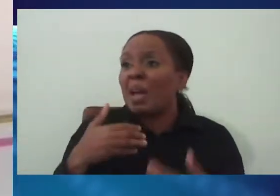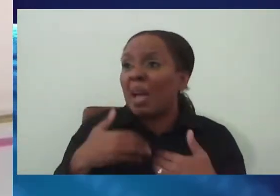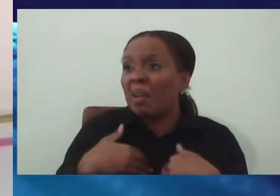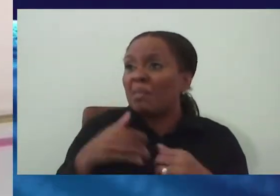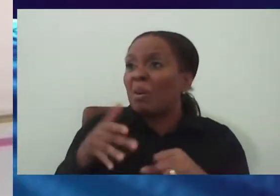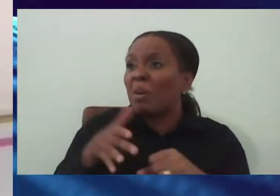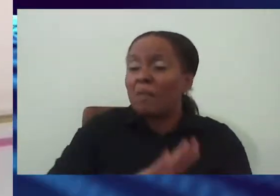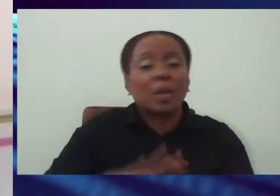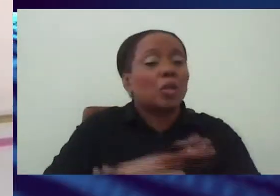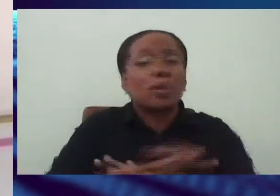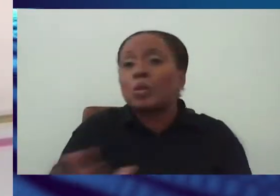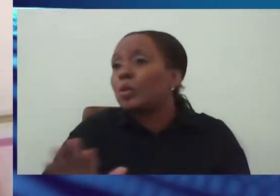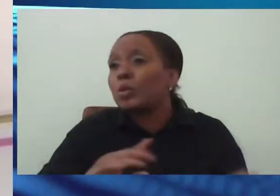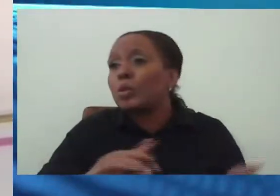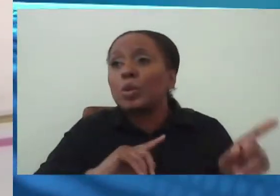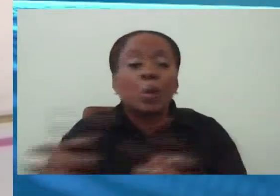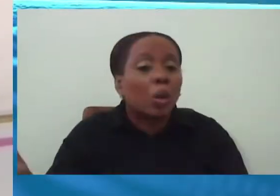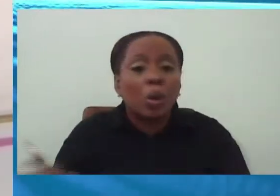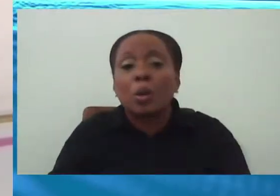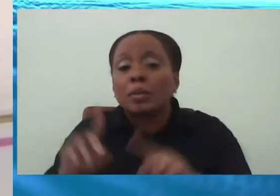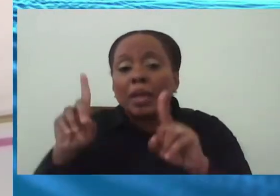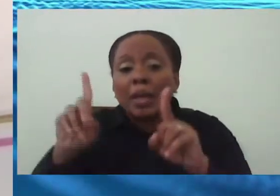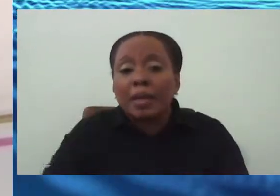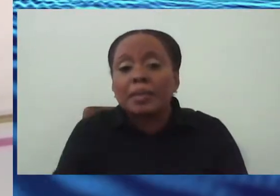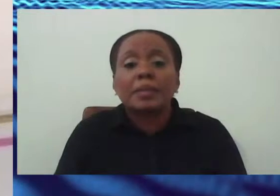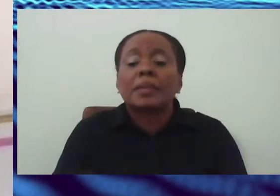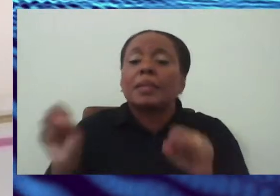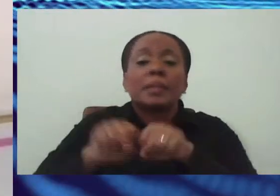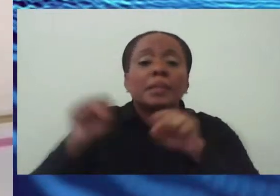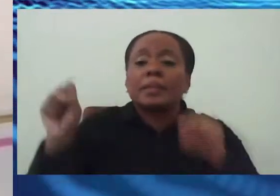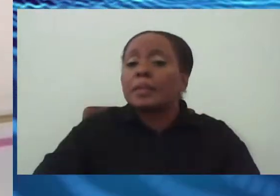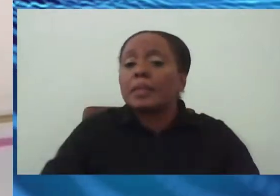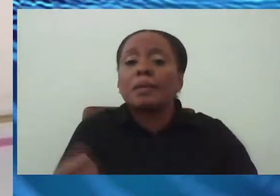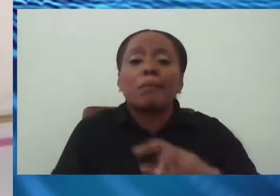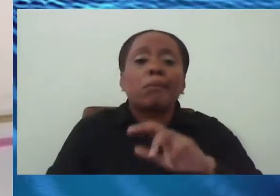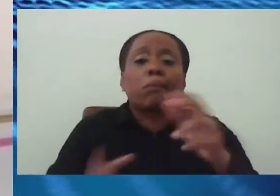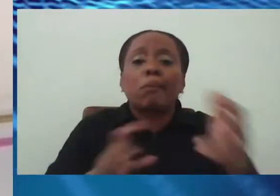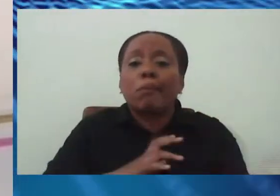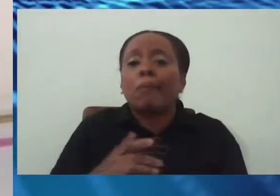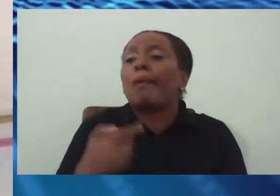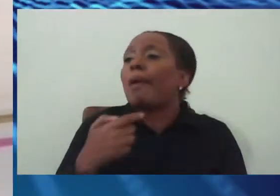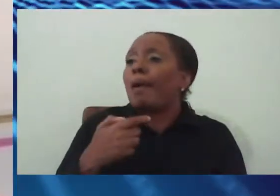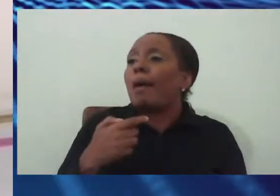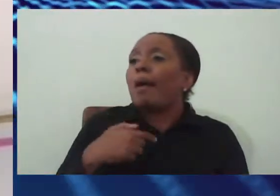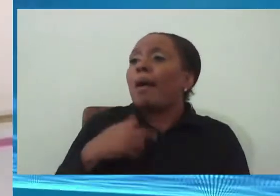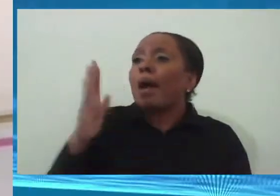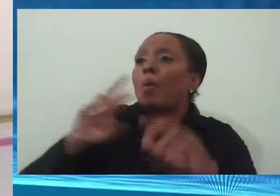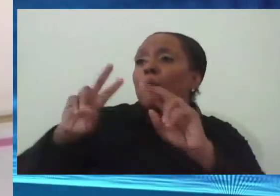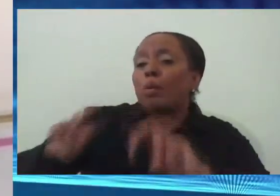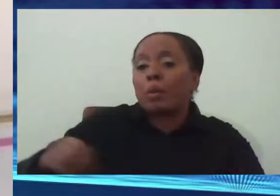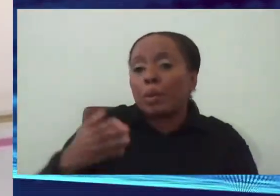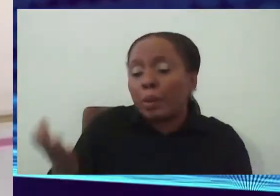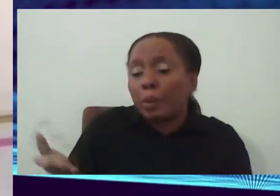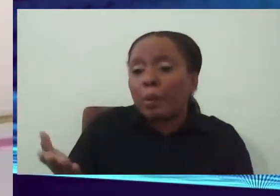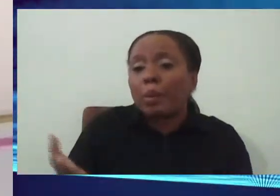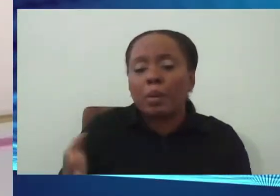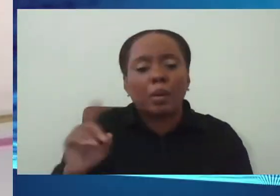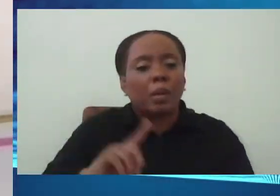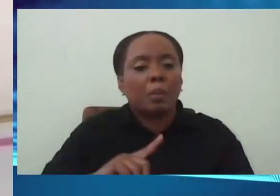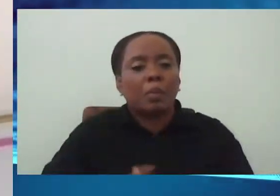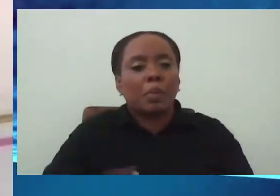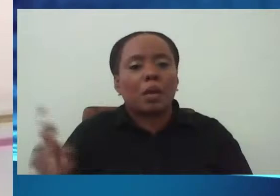tested. Don't get into the system this or the system that. I will monitor you. And then when the rubber meets the road, people